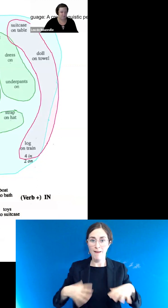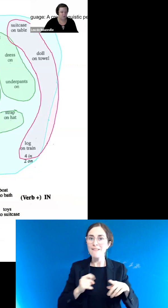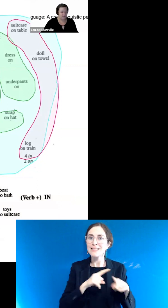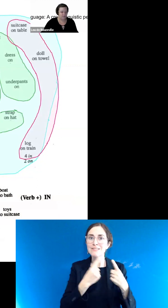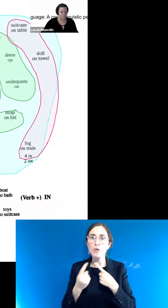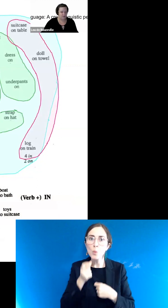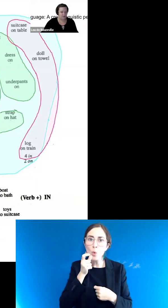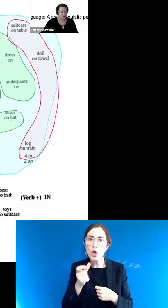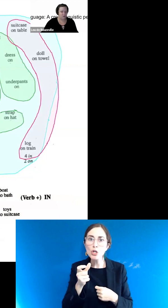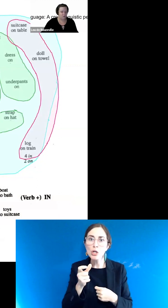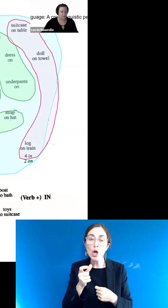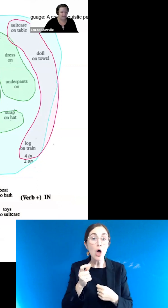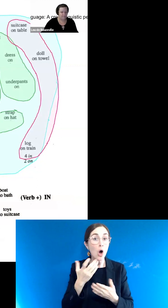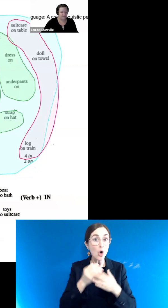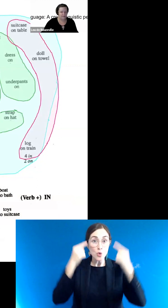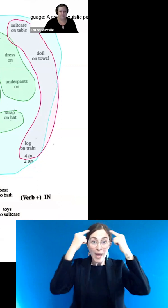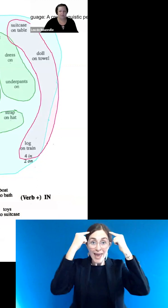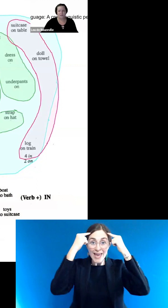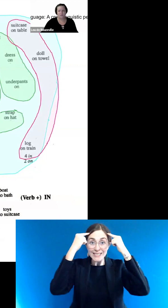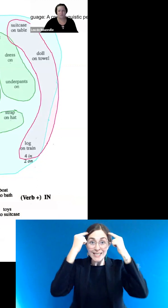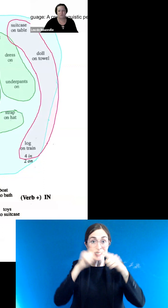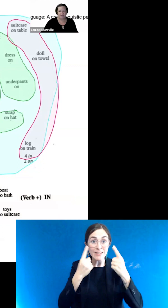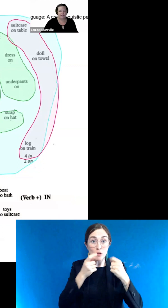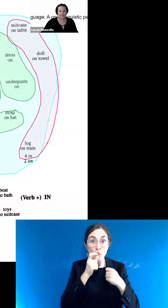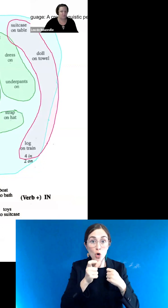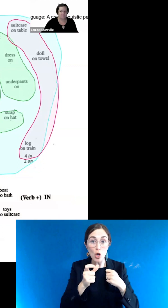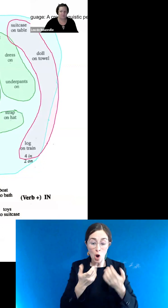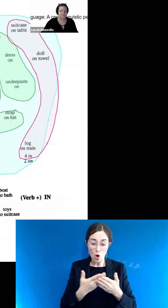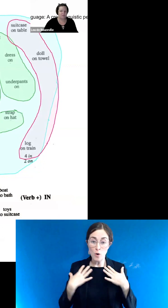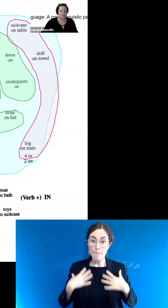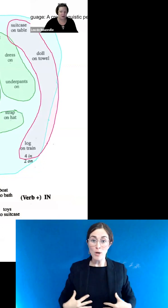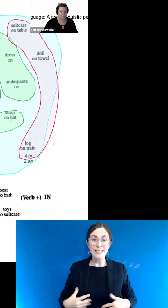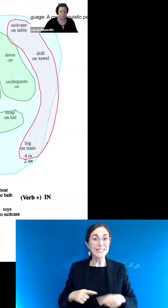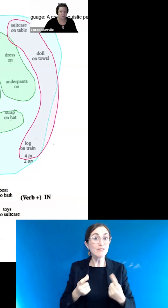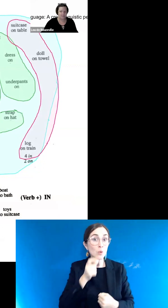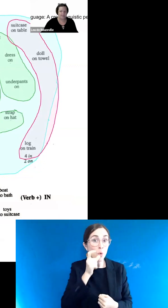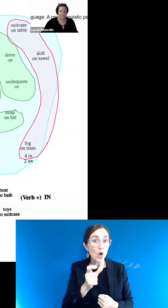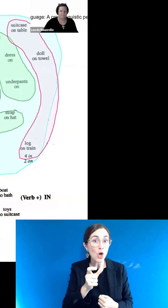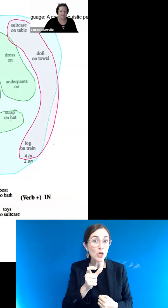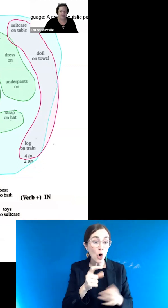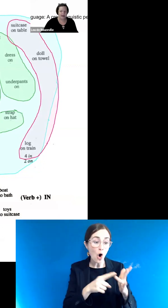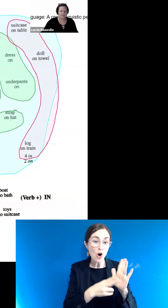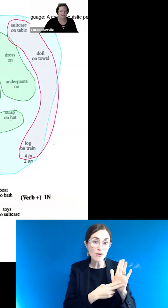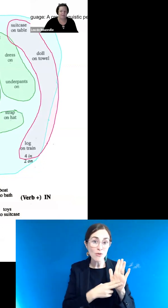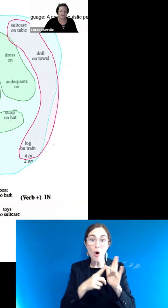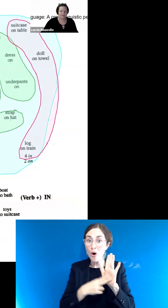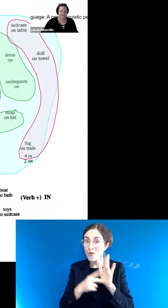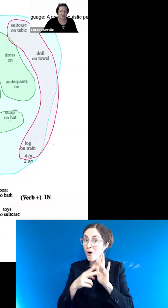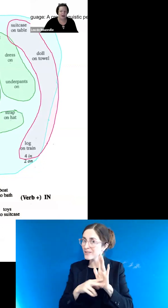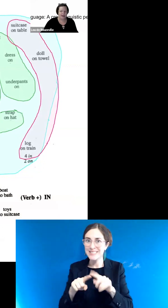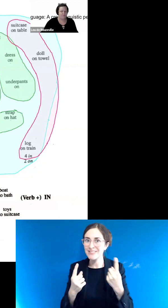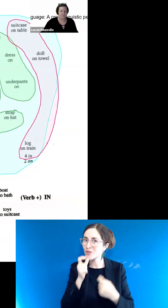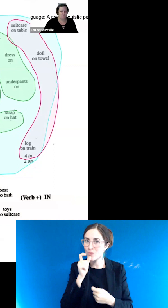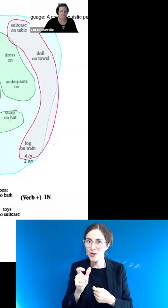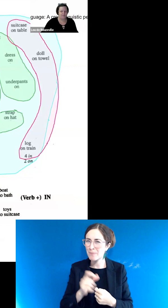different words, clothing on your head, clothing on your body, different types of words.